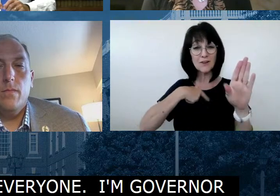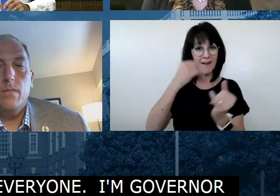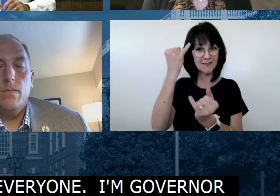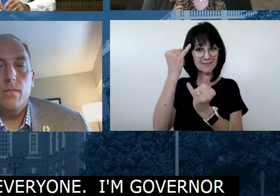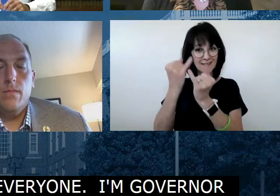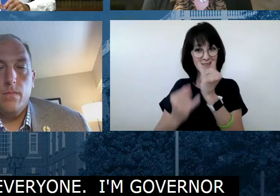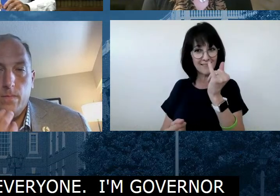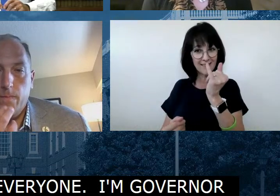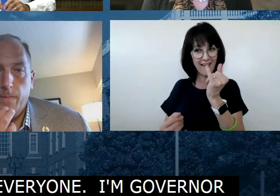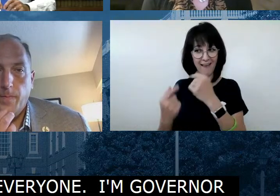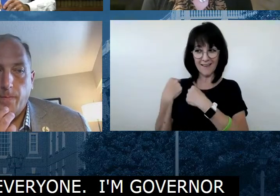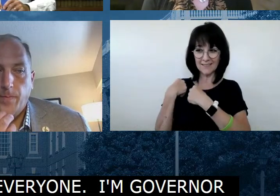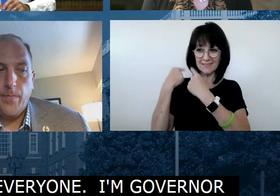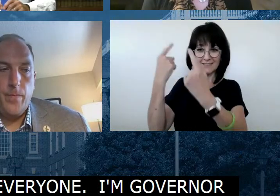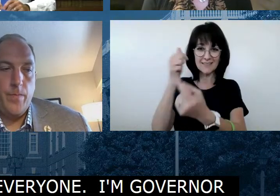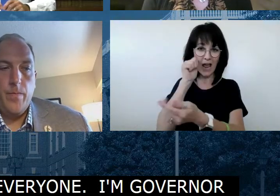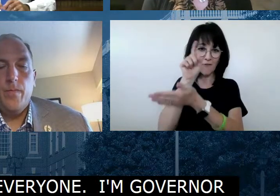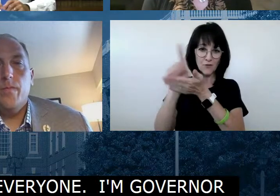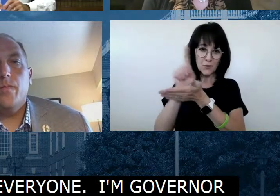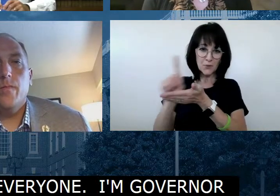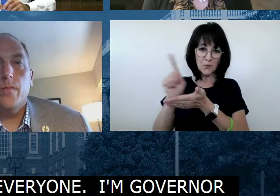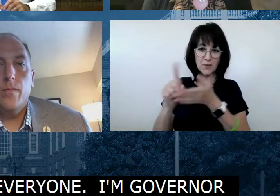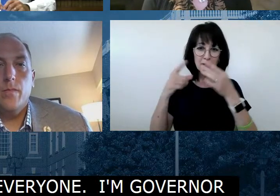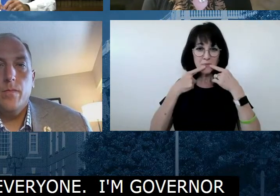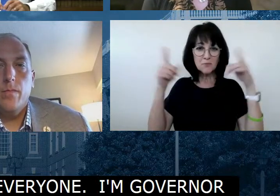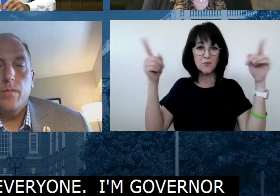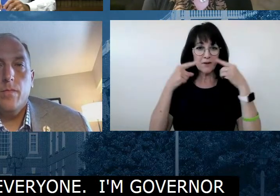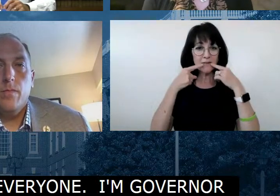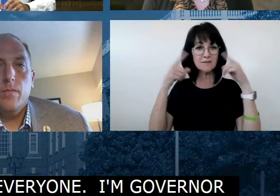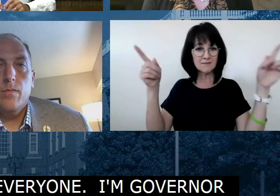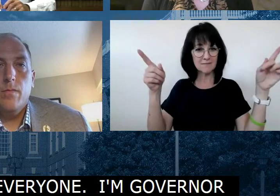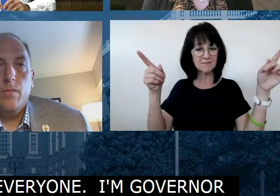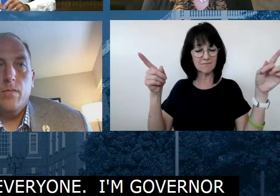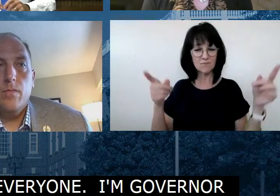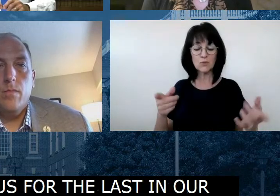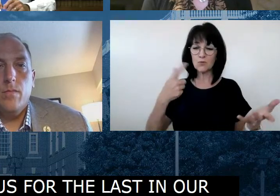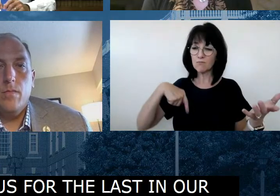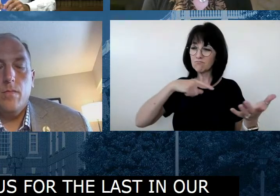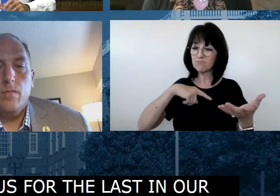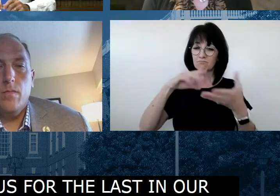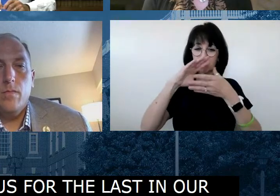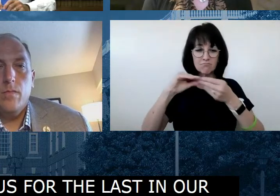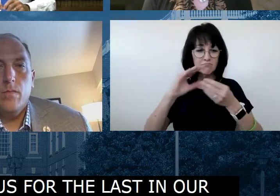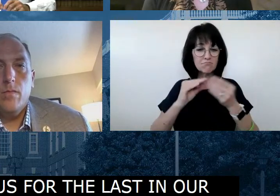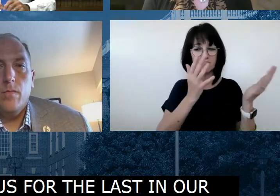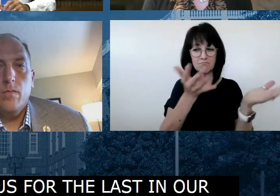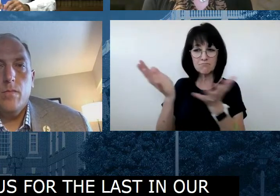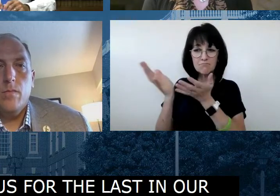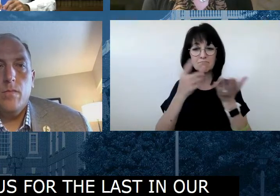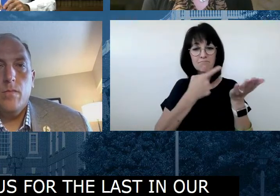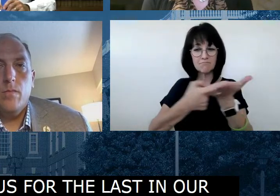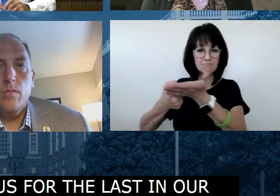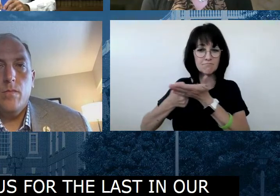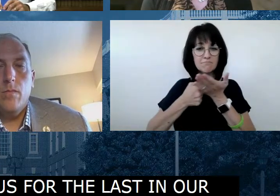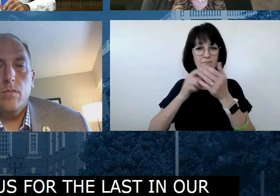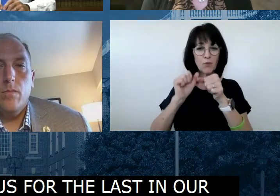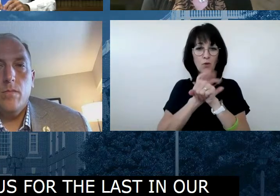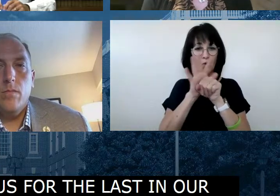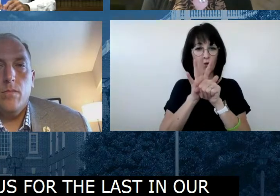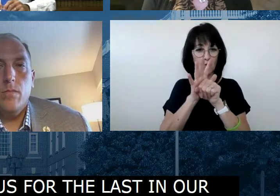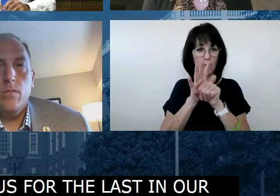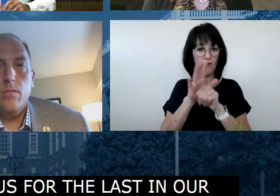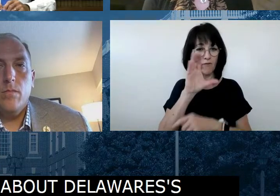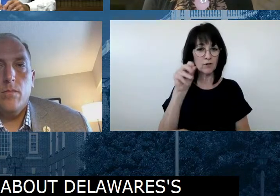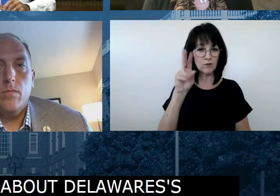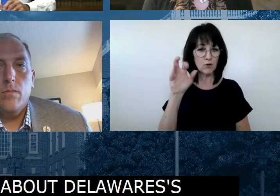press conferences to talk about Delaware's response to COVID-19. We've been doing these press conferences